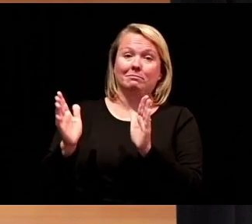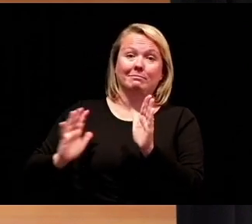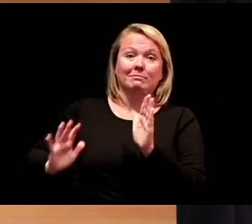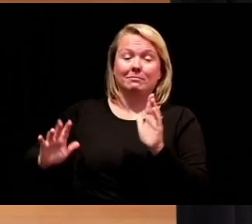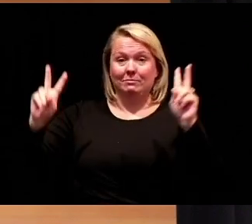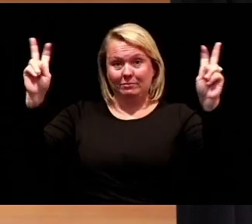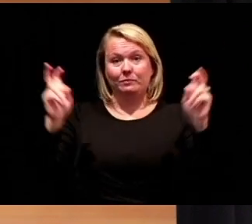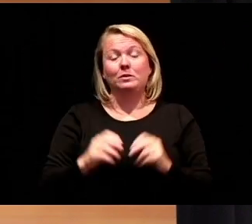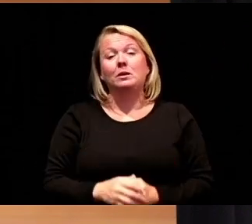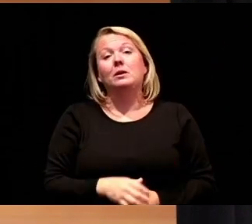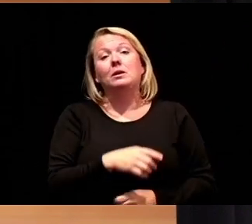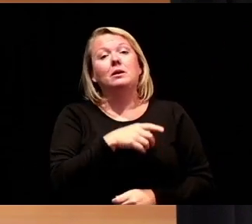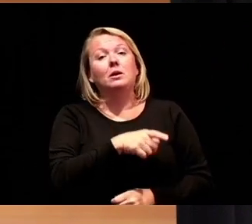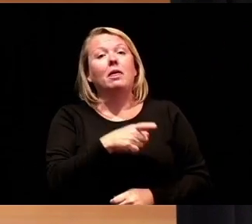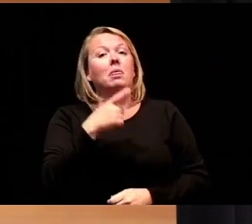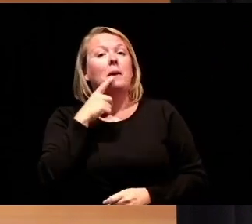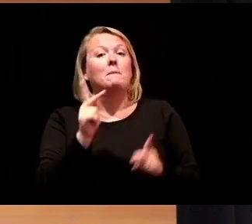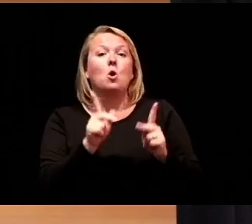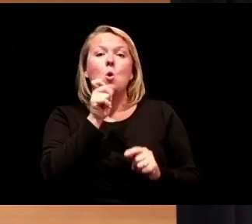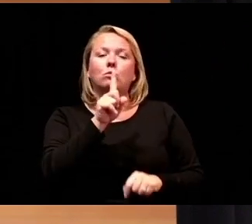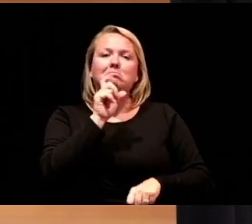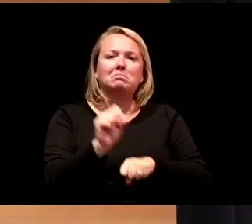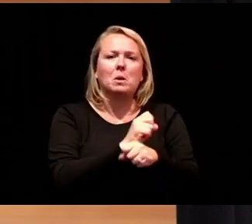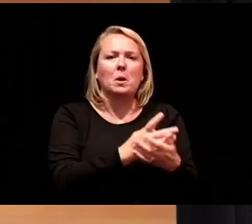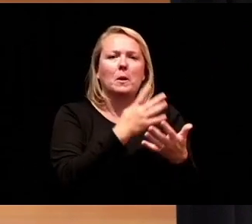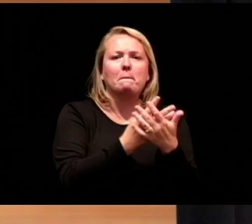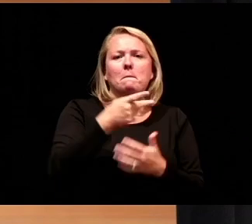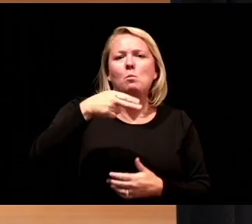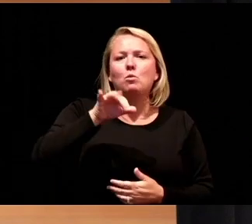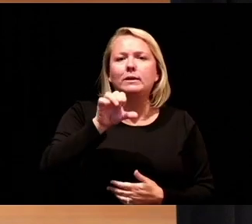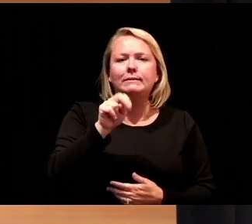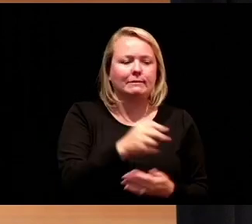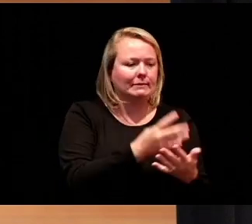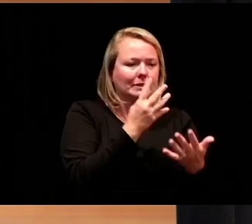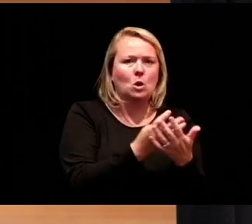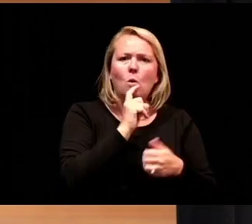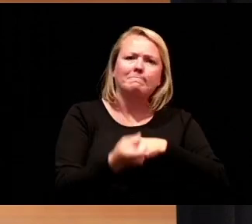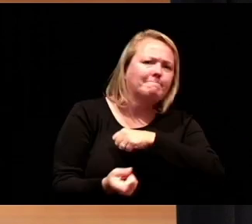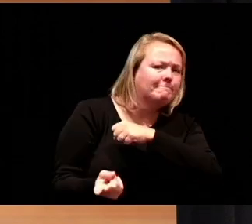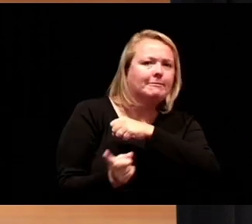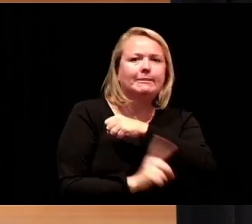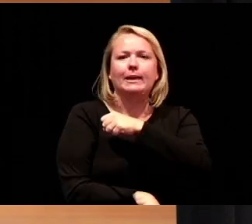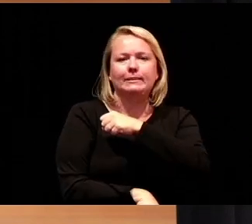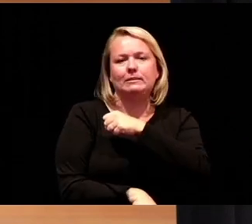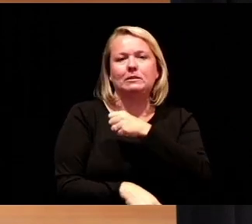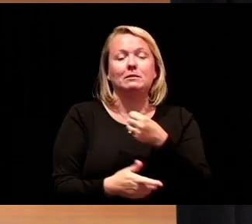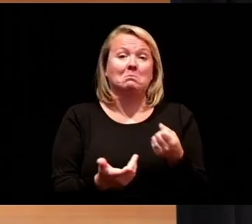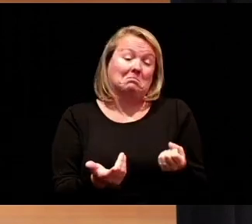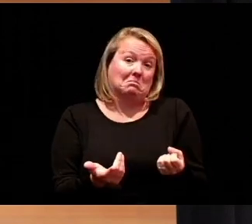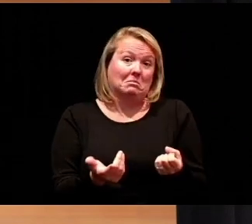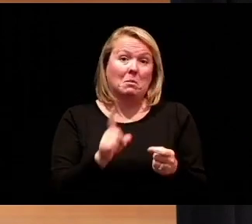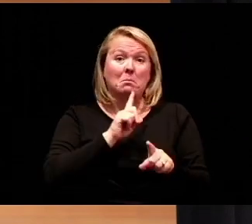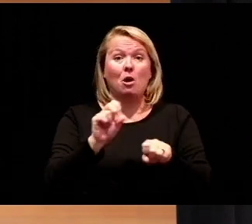including formerly incarcerated and my favorite, people who come into contact with the justice system, like some kind of a